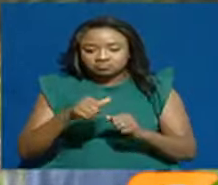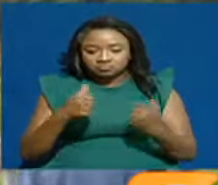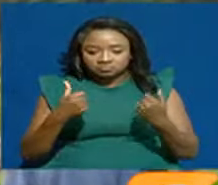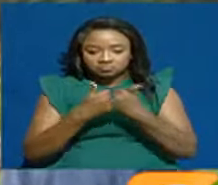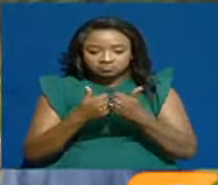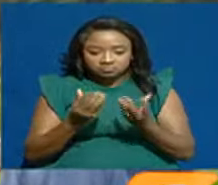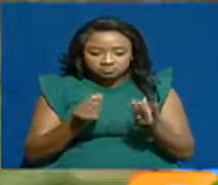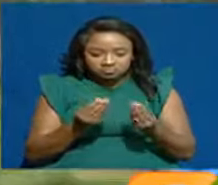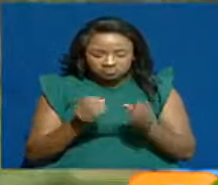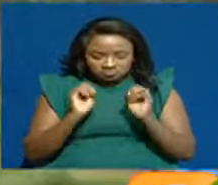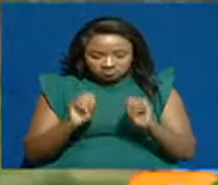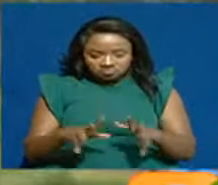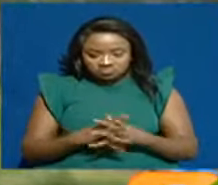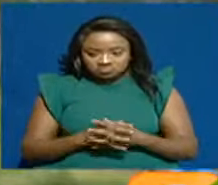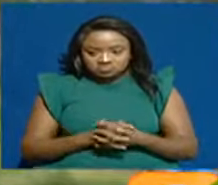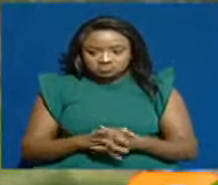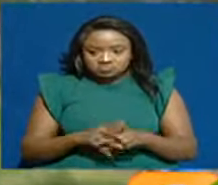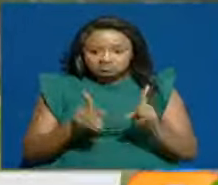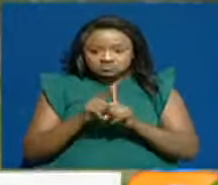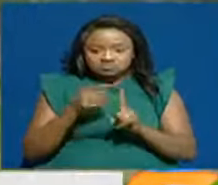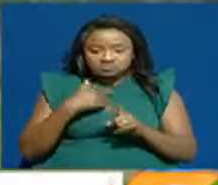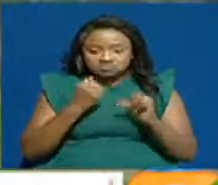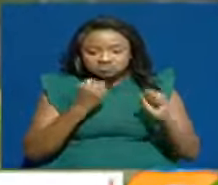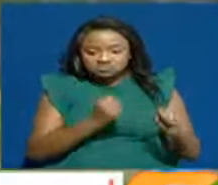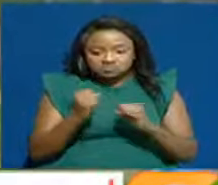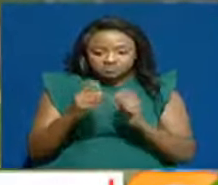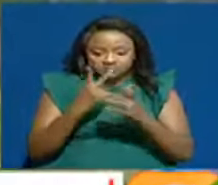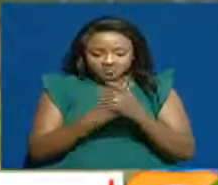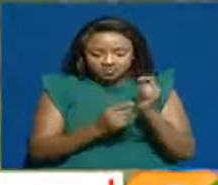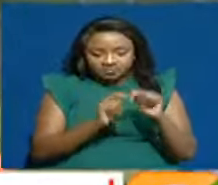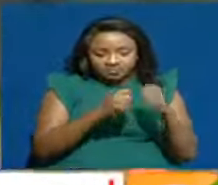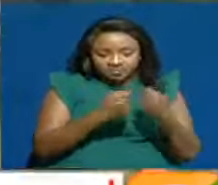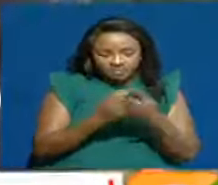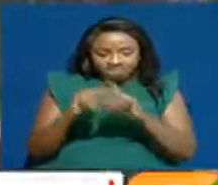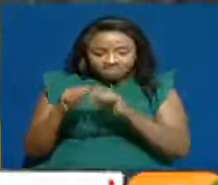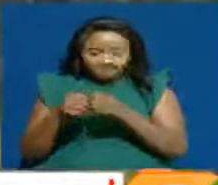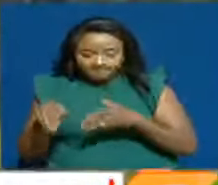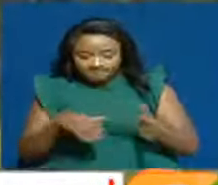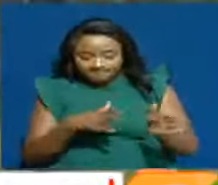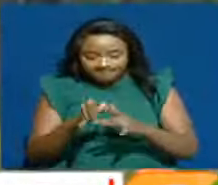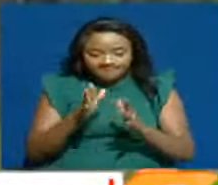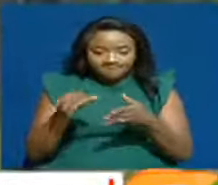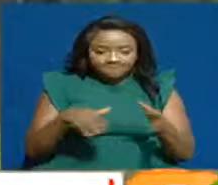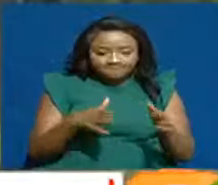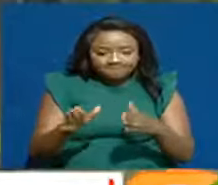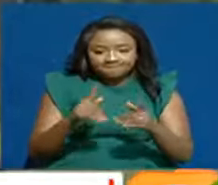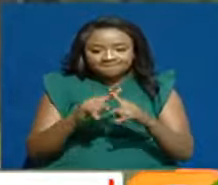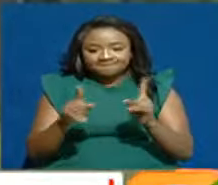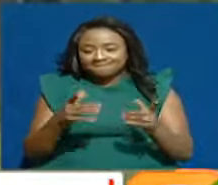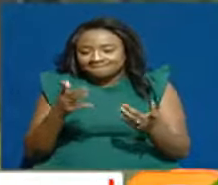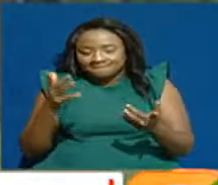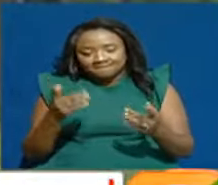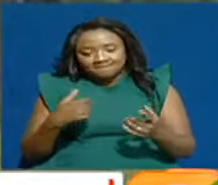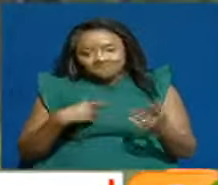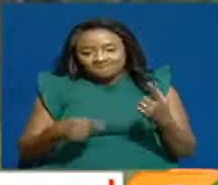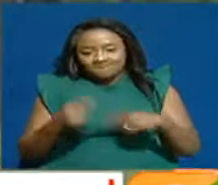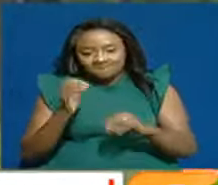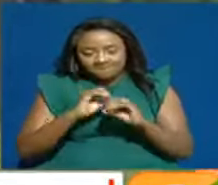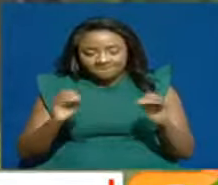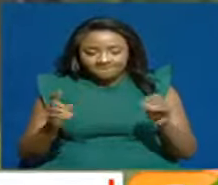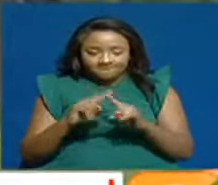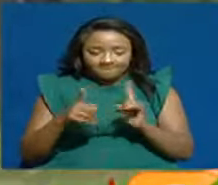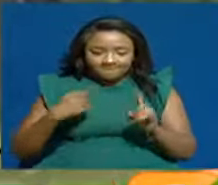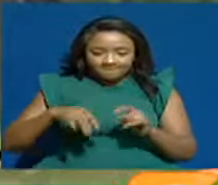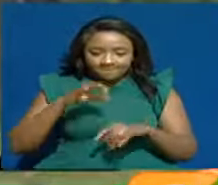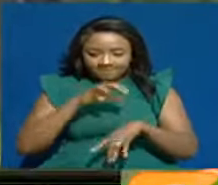not be an easy game today. Liko na intensity. Both teams walikuwa na moments, ni chances tu, tumeshindwa kupitalize, but naweza sema tumecreate most